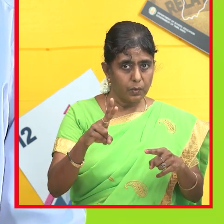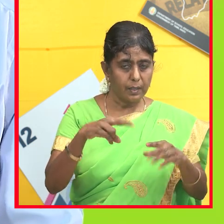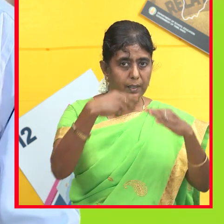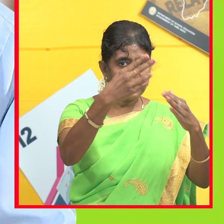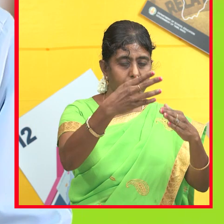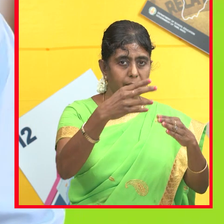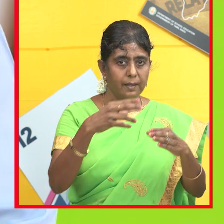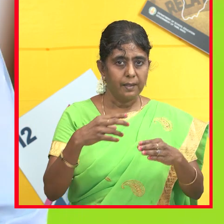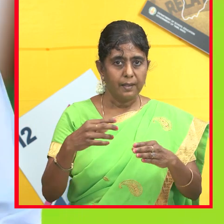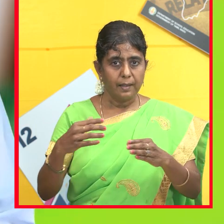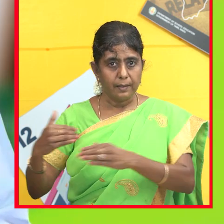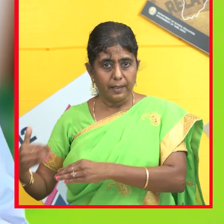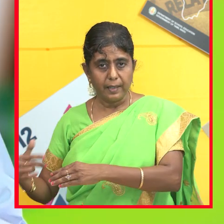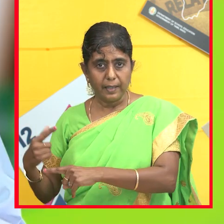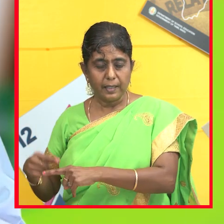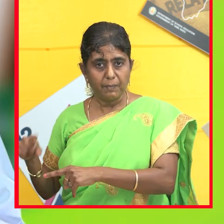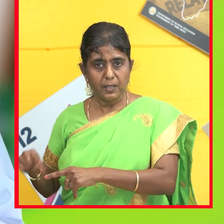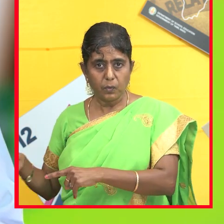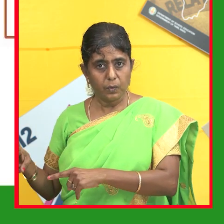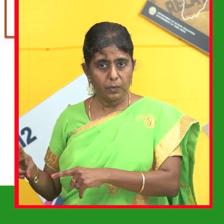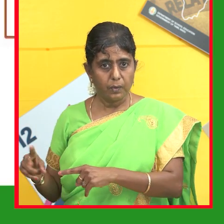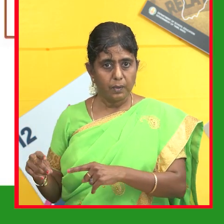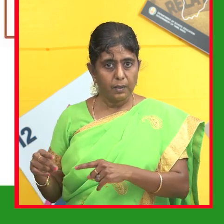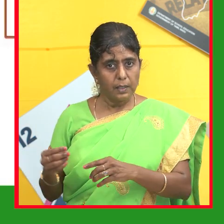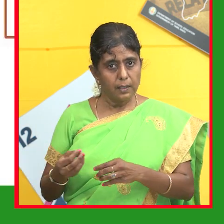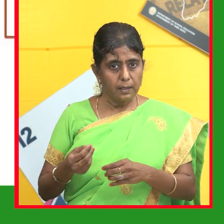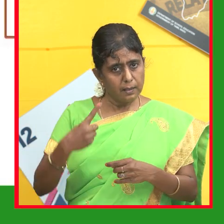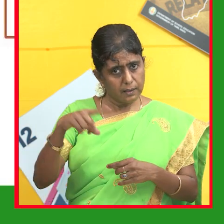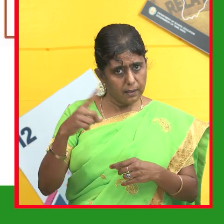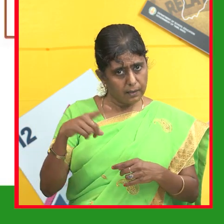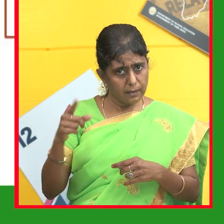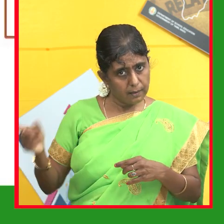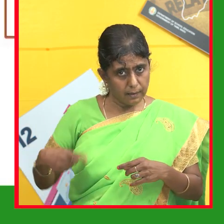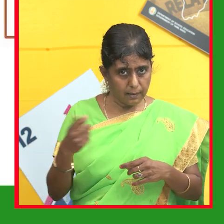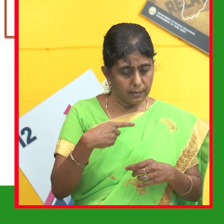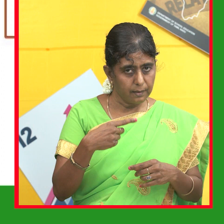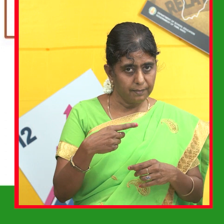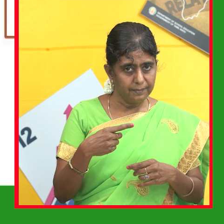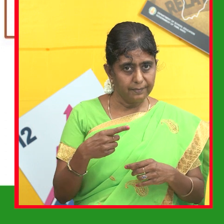numerator and again another x plus 2 you see in the denominator? Is it possible to cancel?